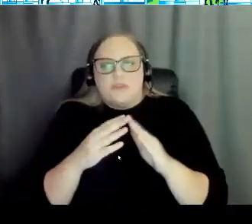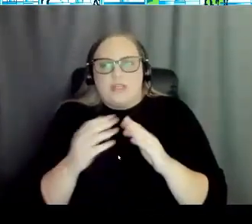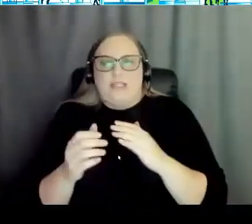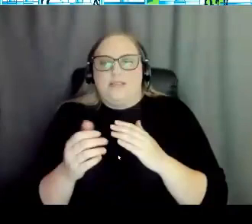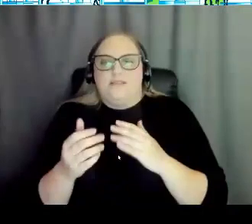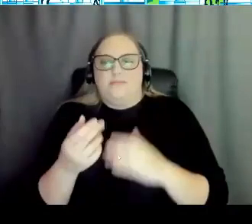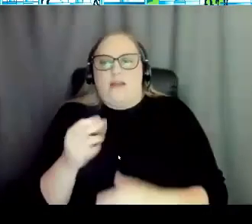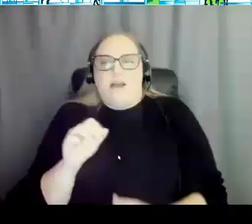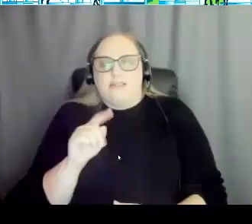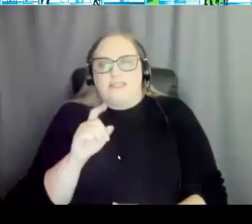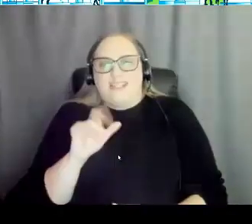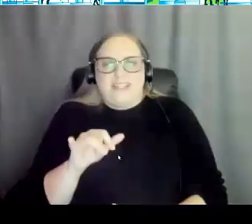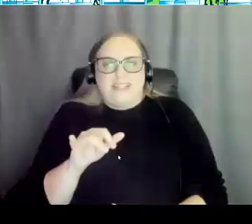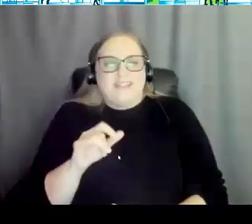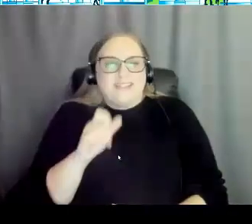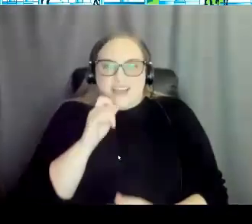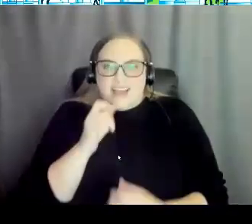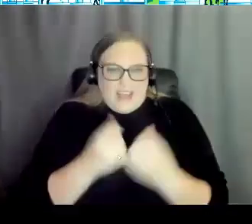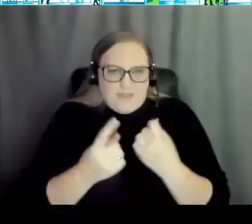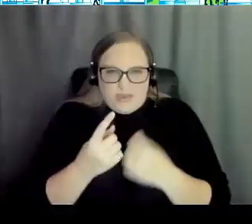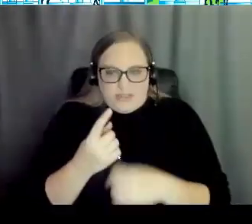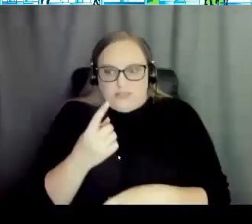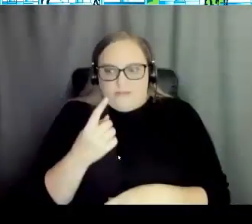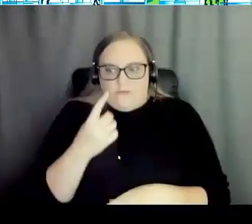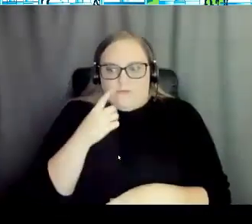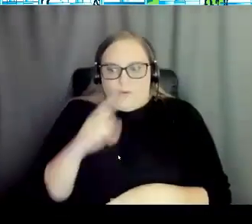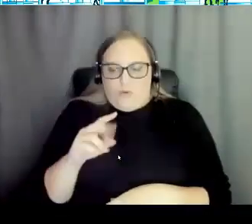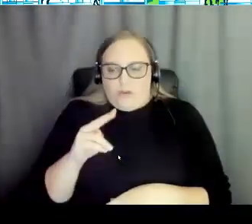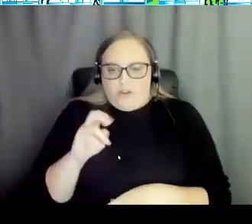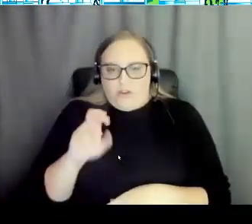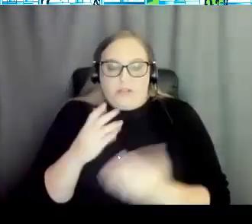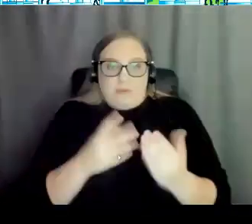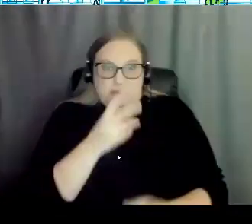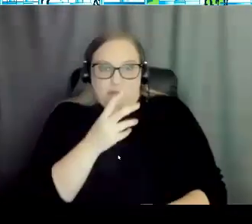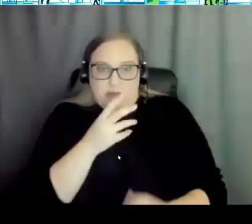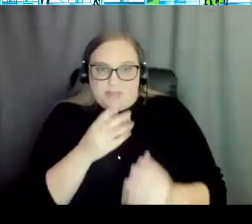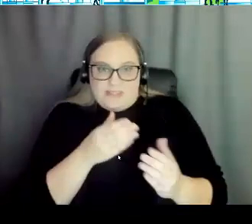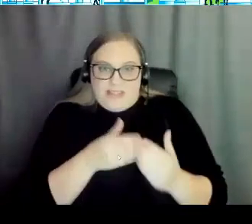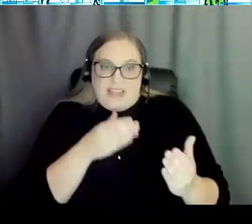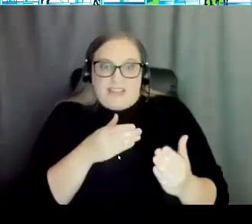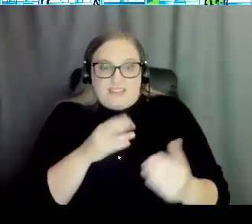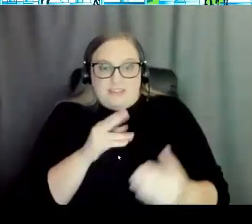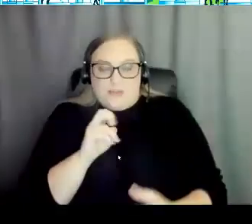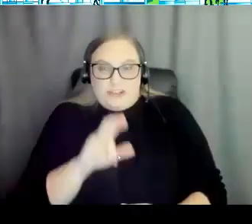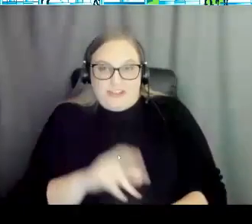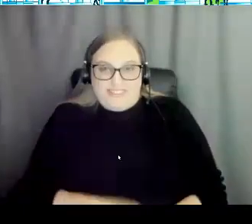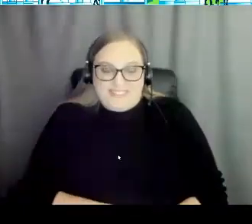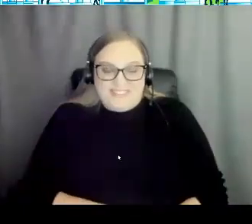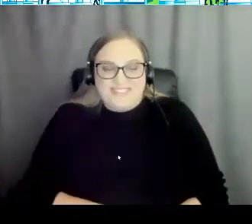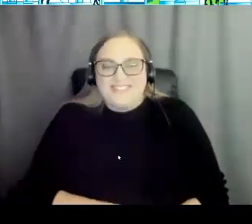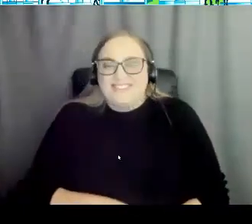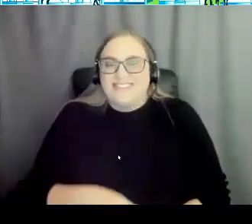be for nuclear. There might be mothers against nuclear. So who? Yes. I'm